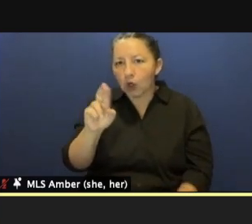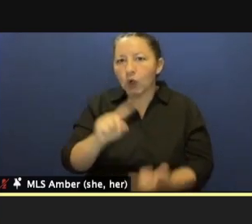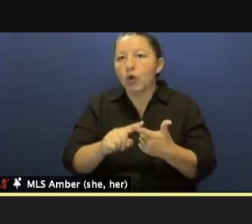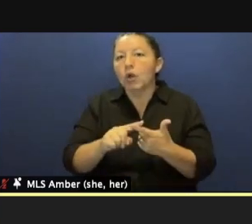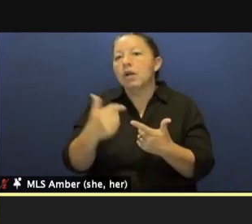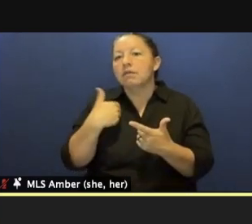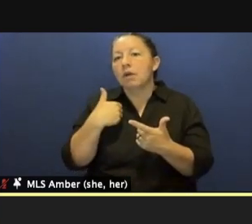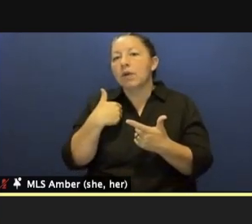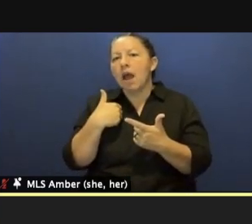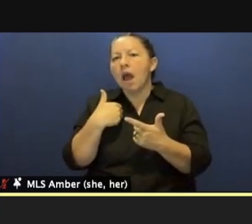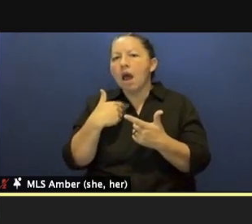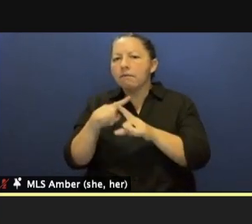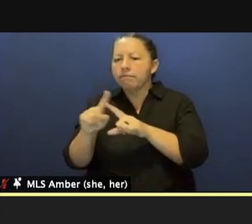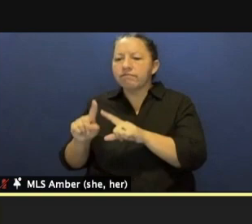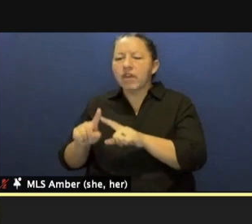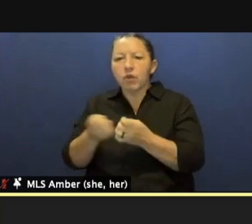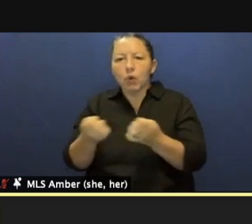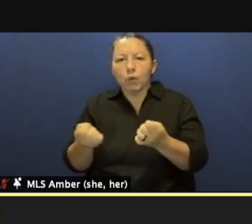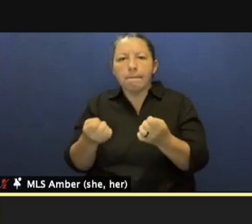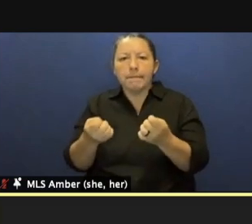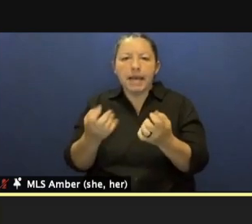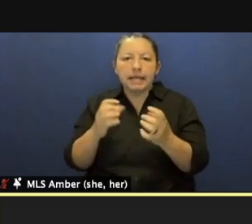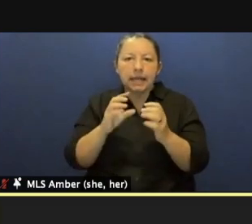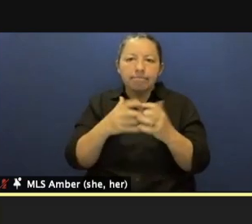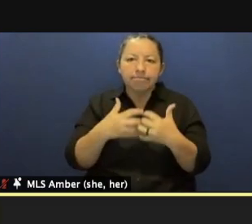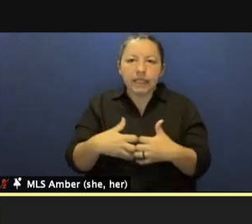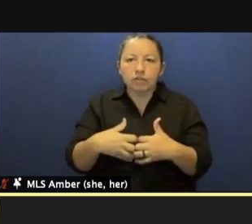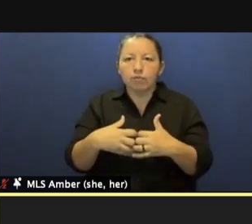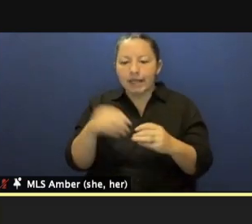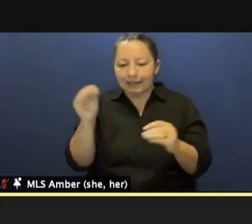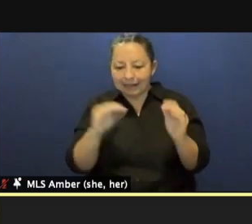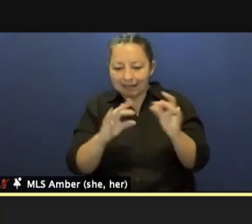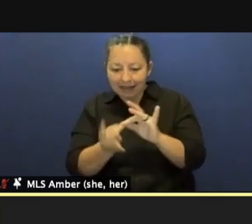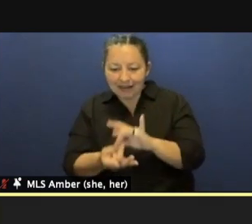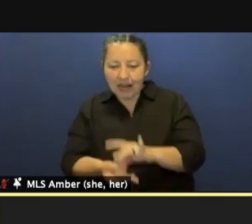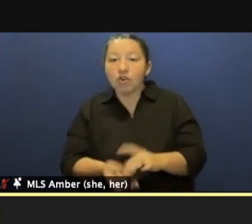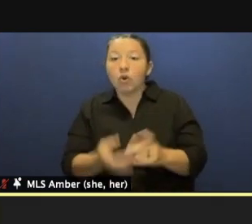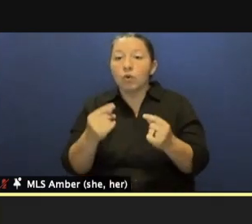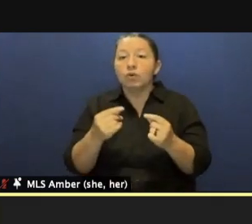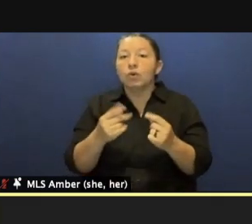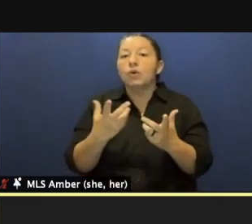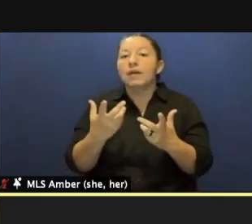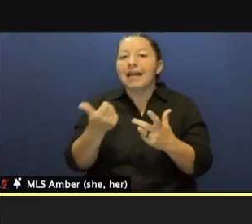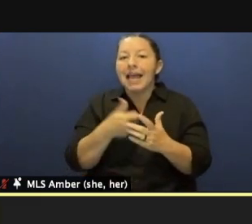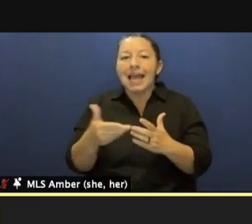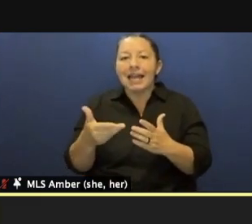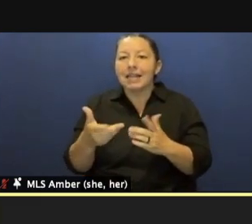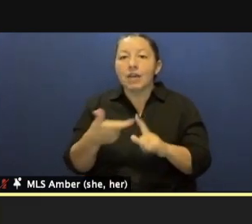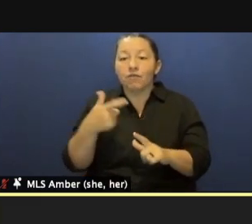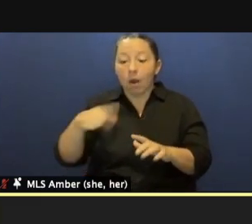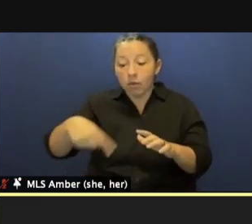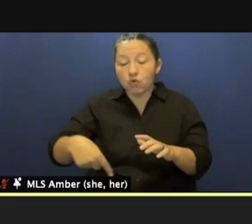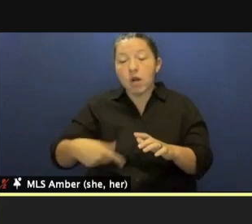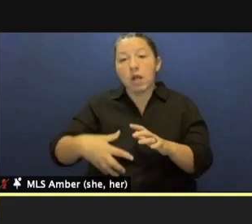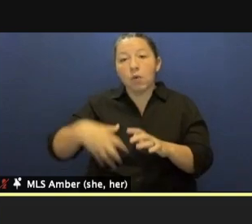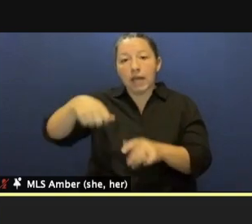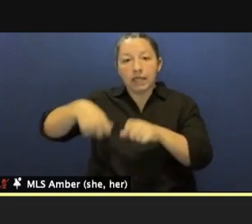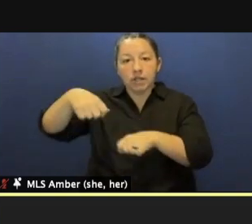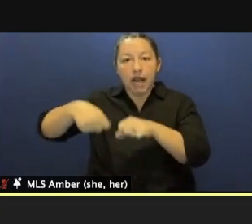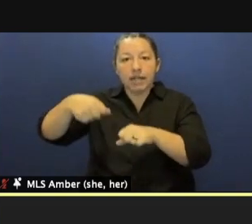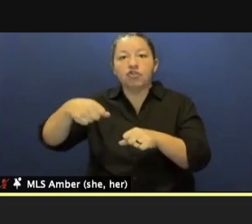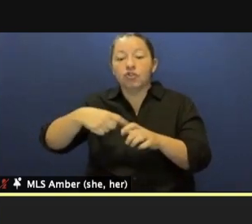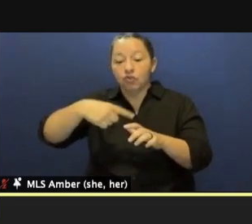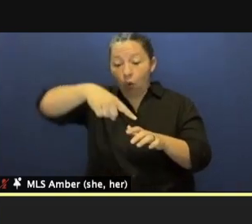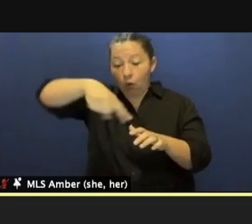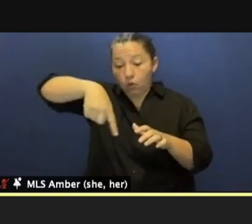down there looking at the surface underneath the rover and any of the tailings that come up from the drill. You can see the top part of the drill poking